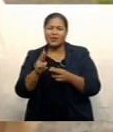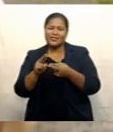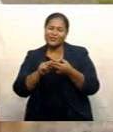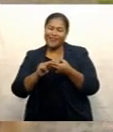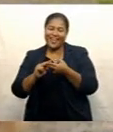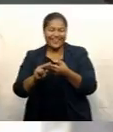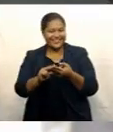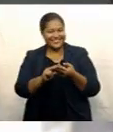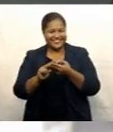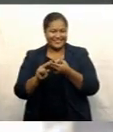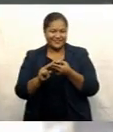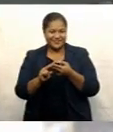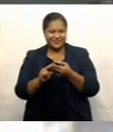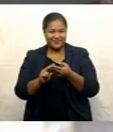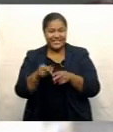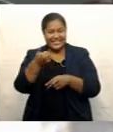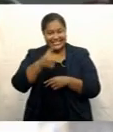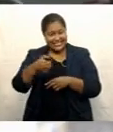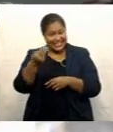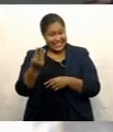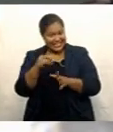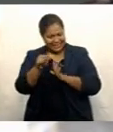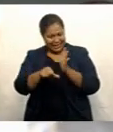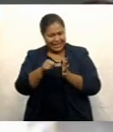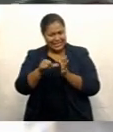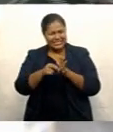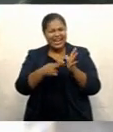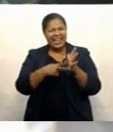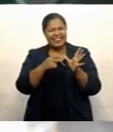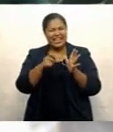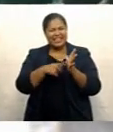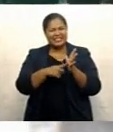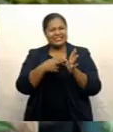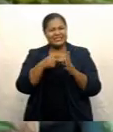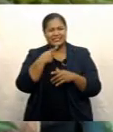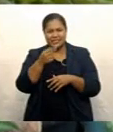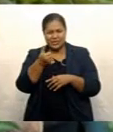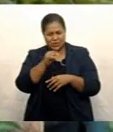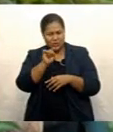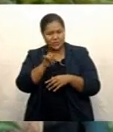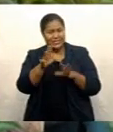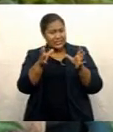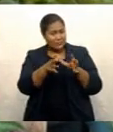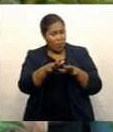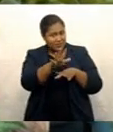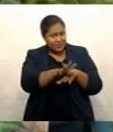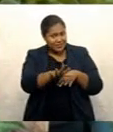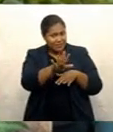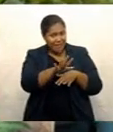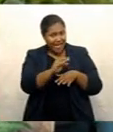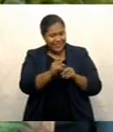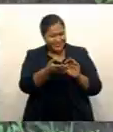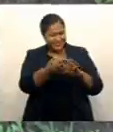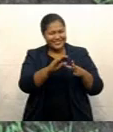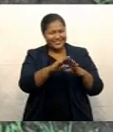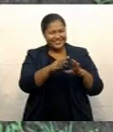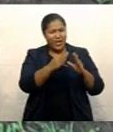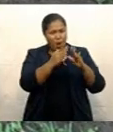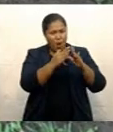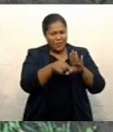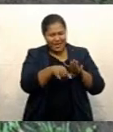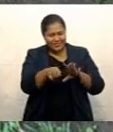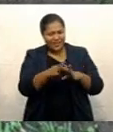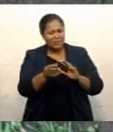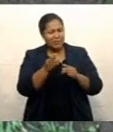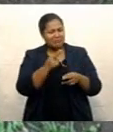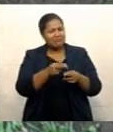more than ever. 63-year-old Nathaniel Imbara Vilala utilizes the small space around his compound to plant